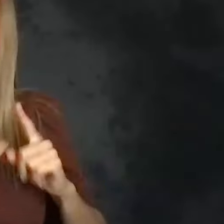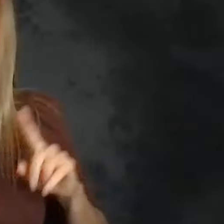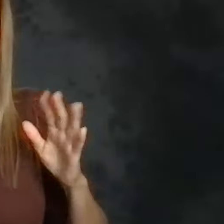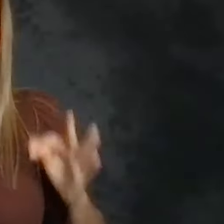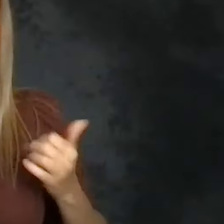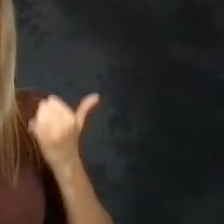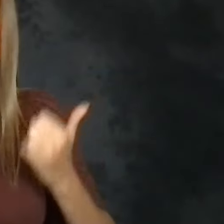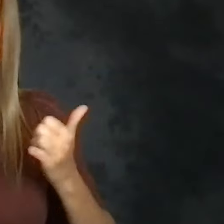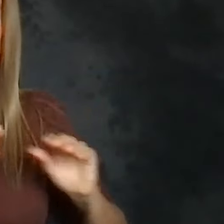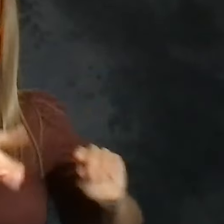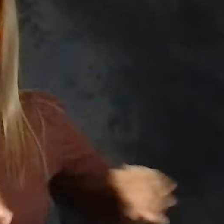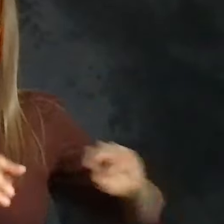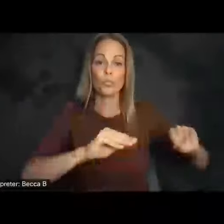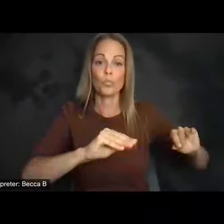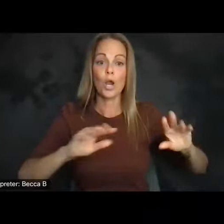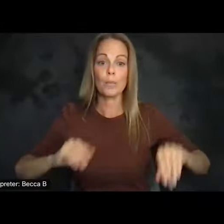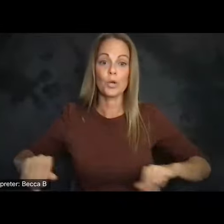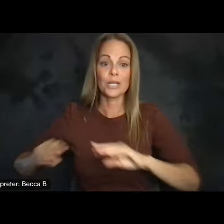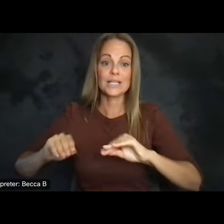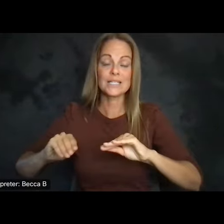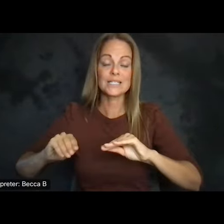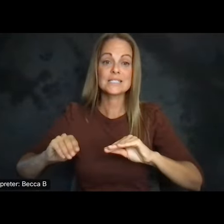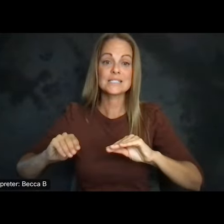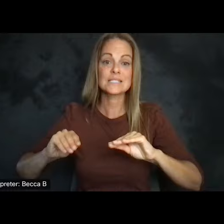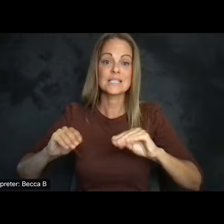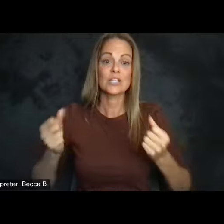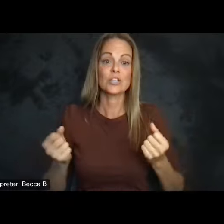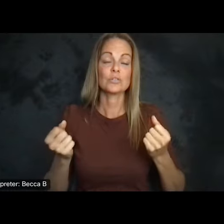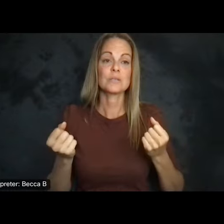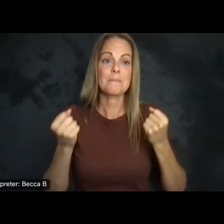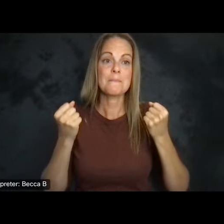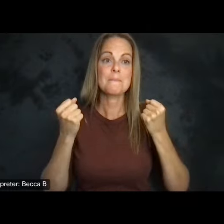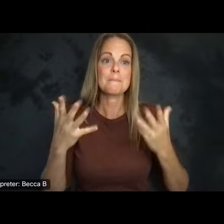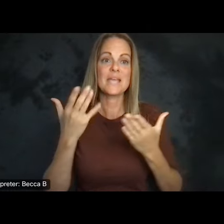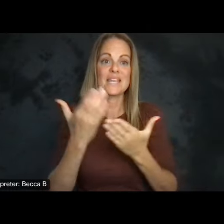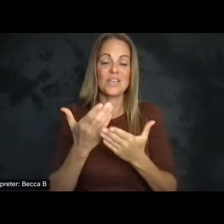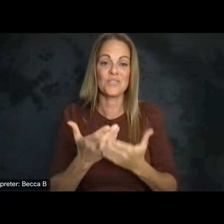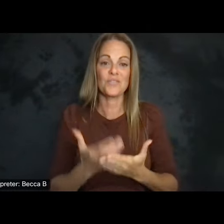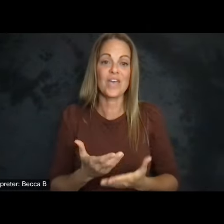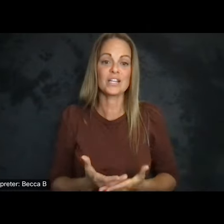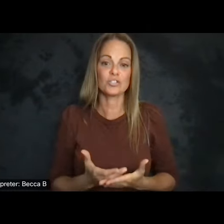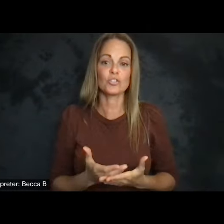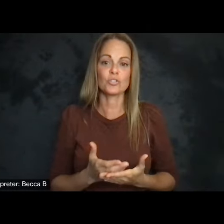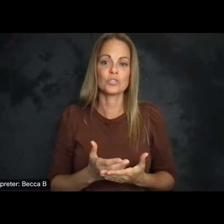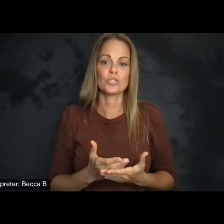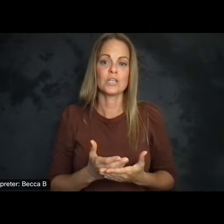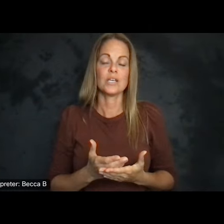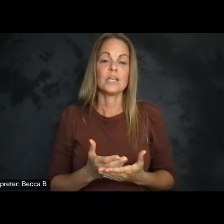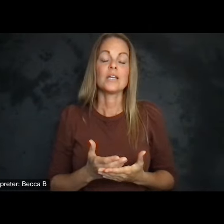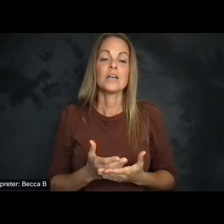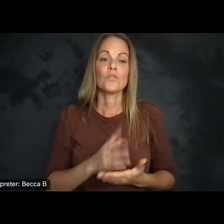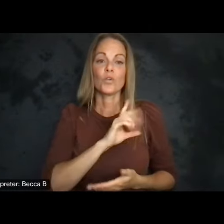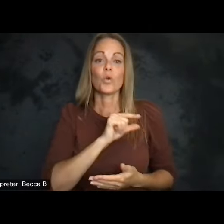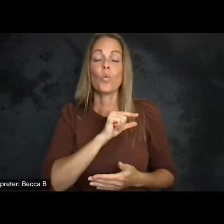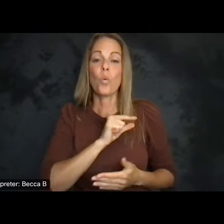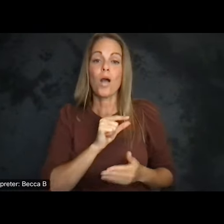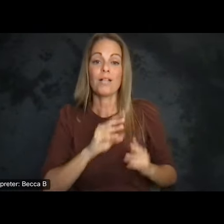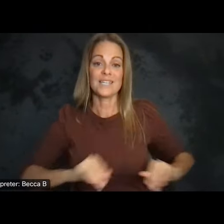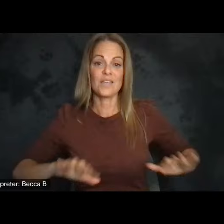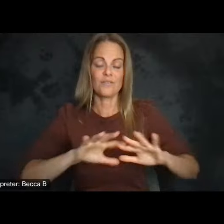properties, there's a lot of many factors that go into this: the quality of land, location to our currently existing land.